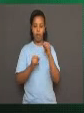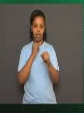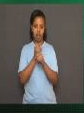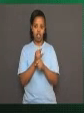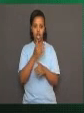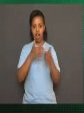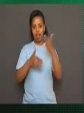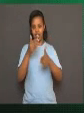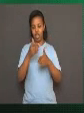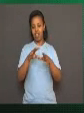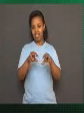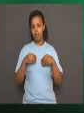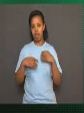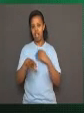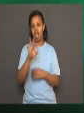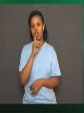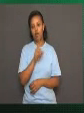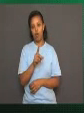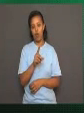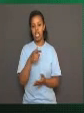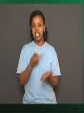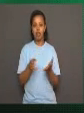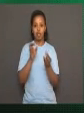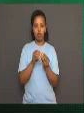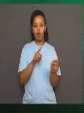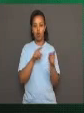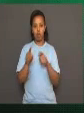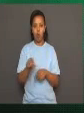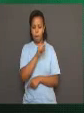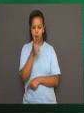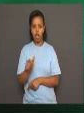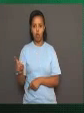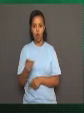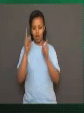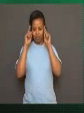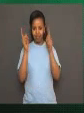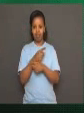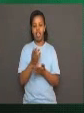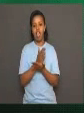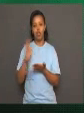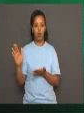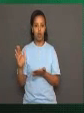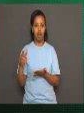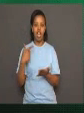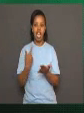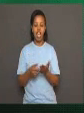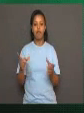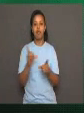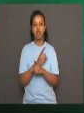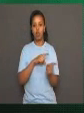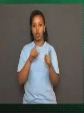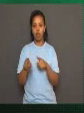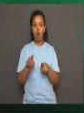accepted, and it avoids any confusion that could be caused by